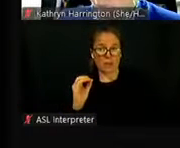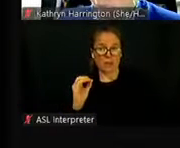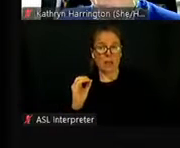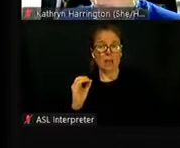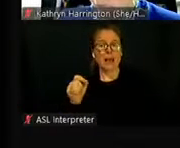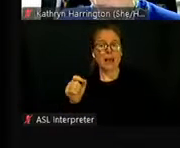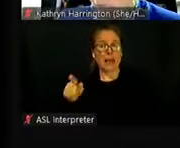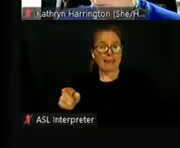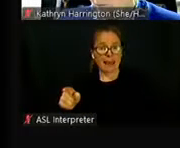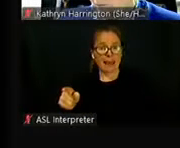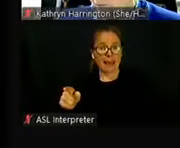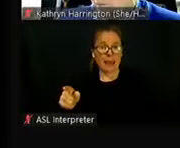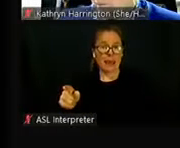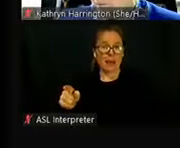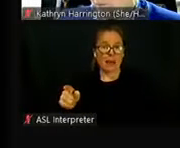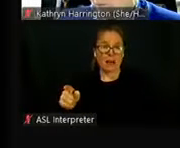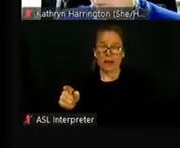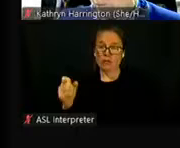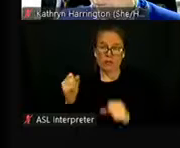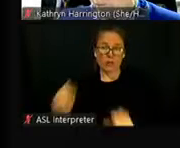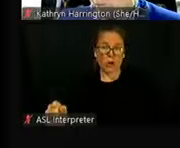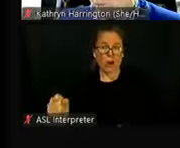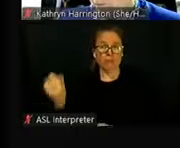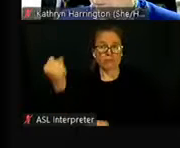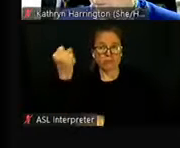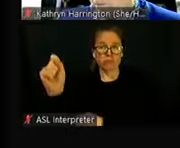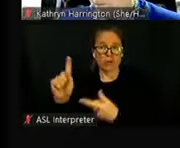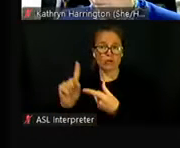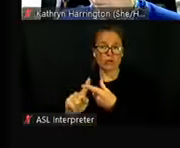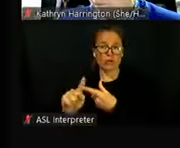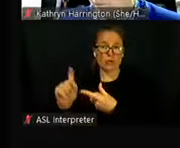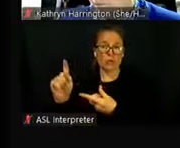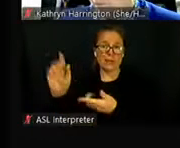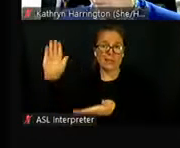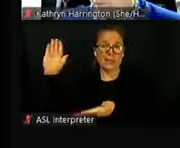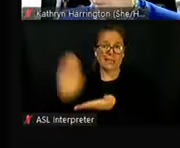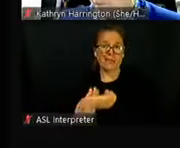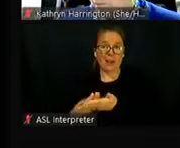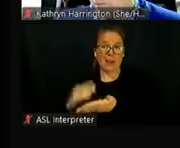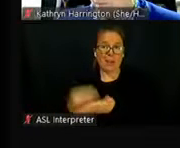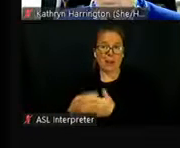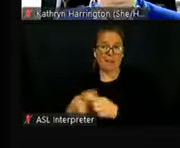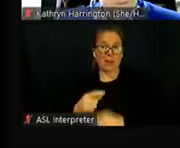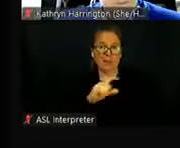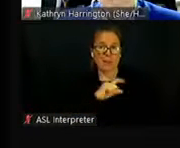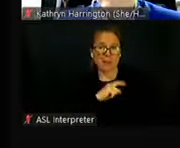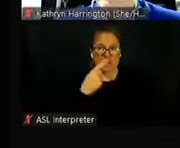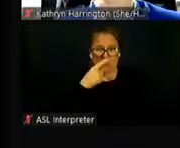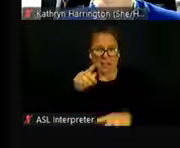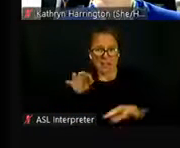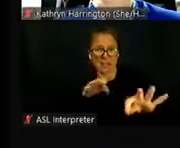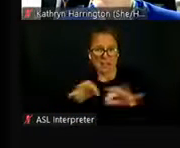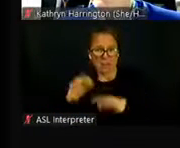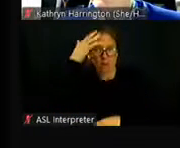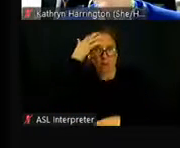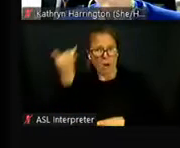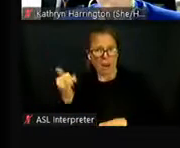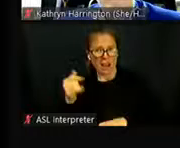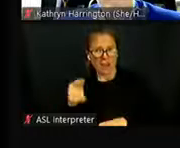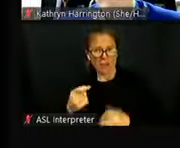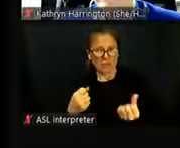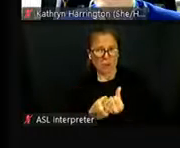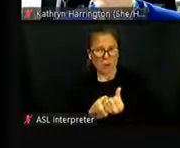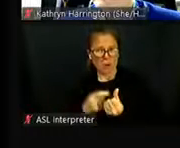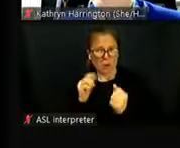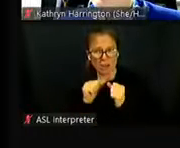are lobbying strongly to defund the police. Could you please explain to me why you did that? And will you continue to work to